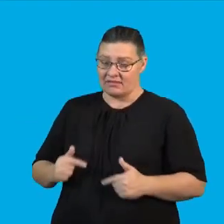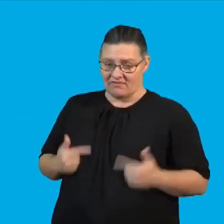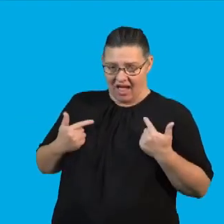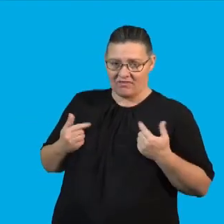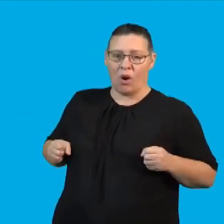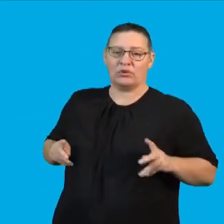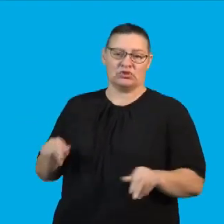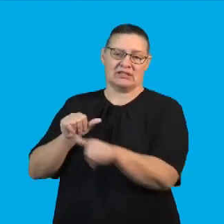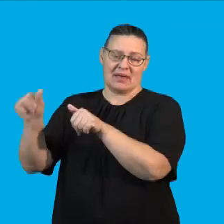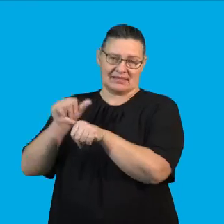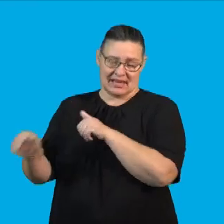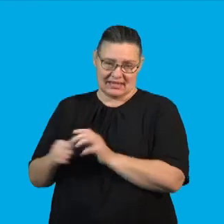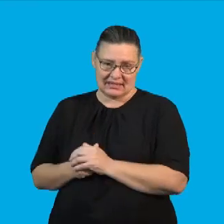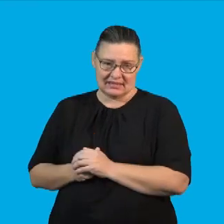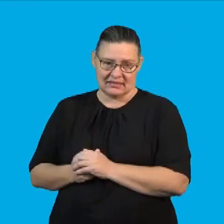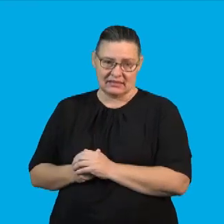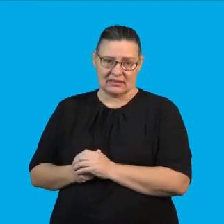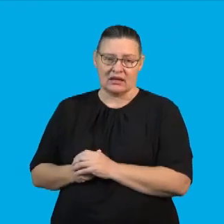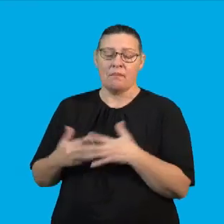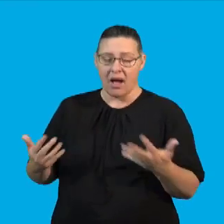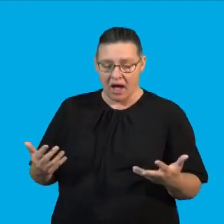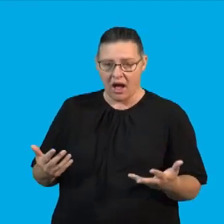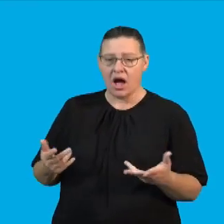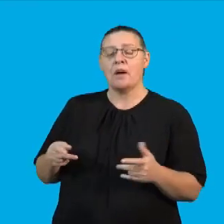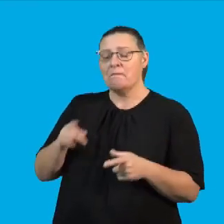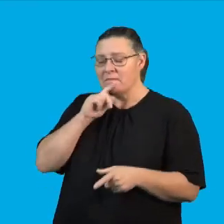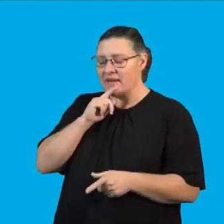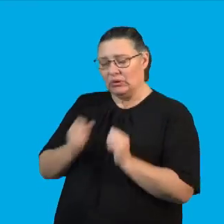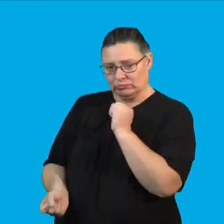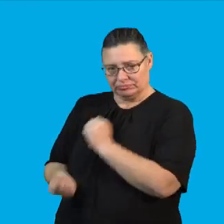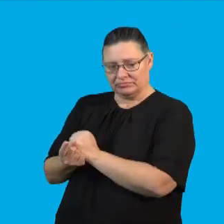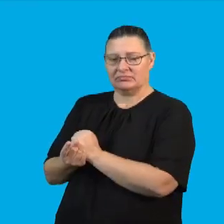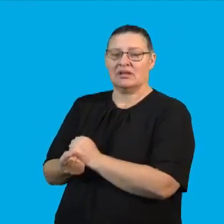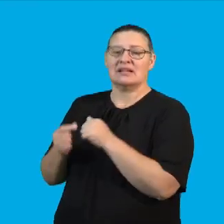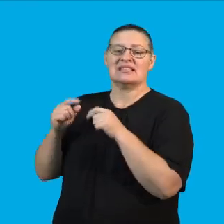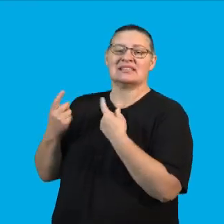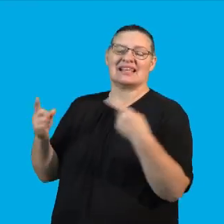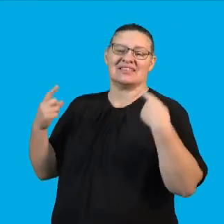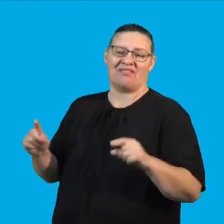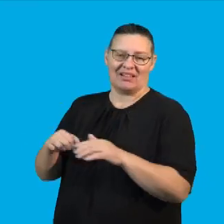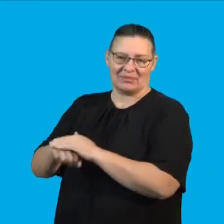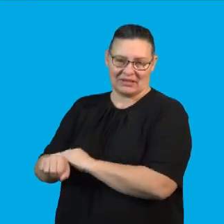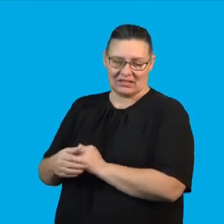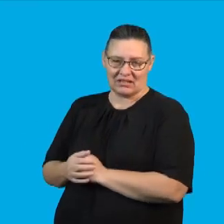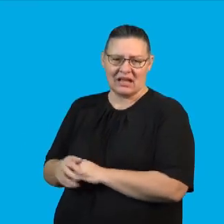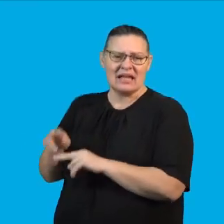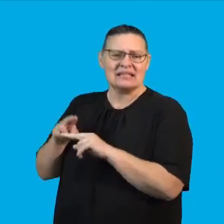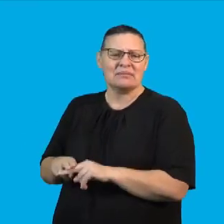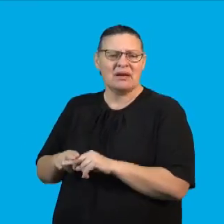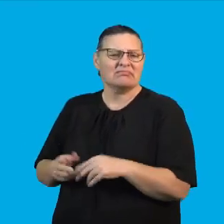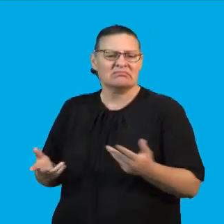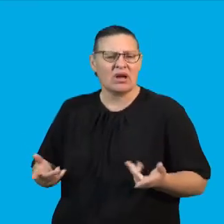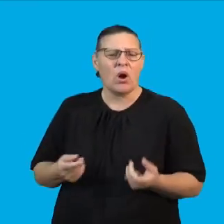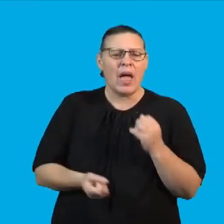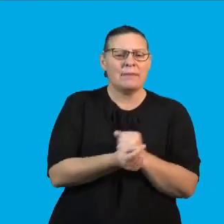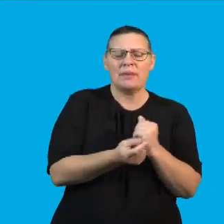of survival, leading to, again, reproductive success. It occurs mainly